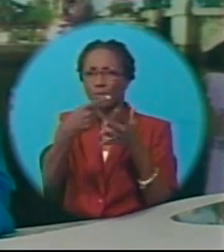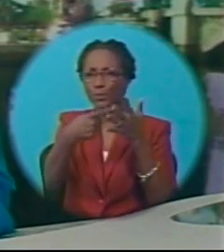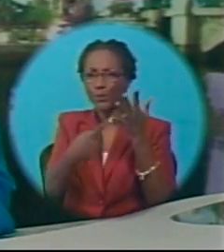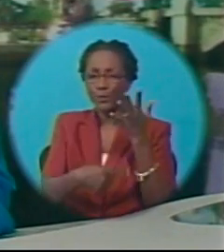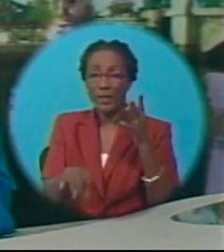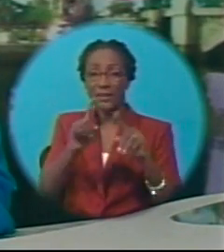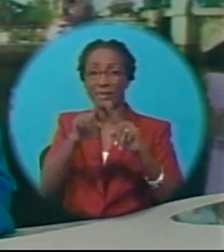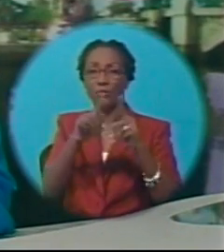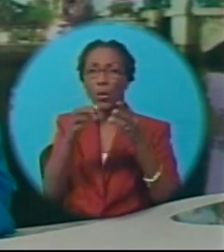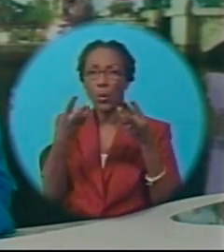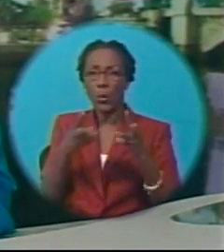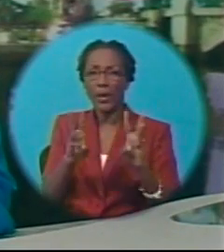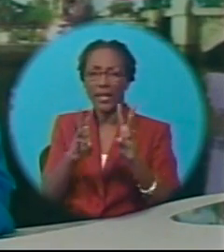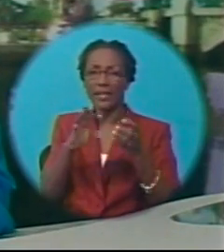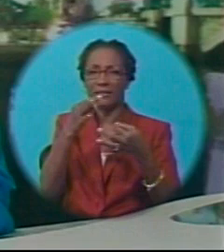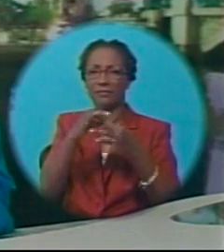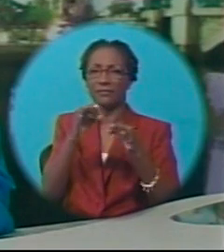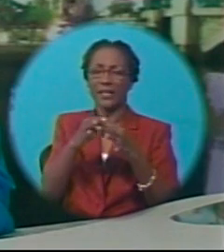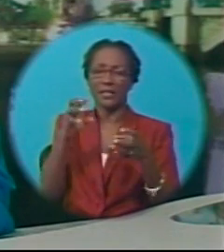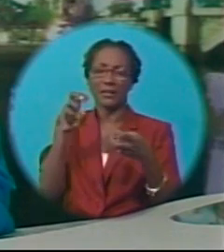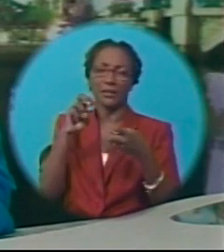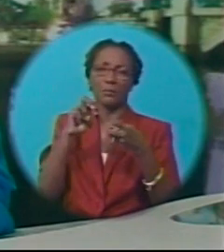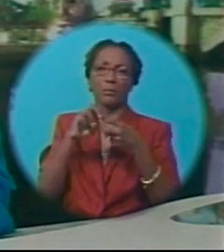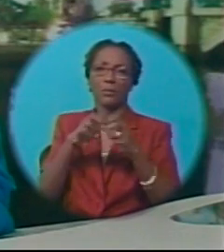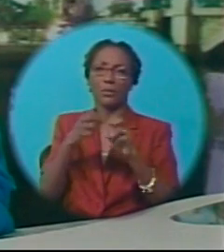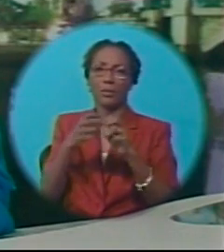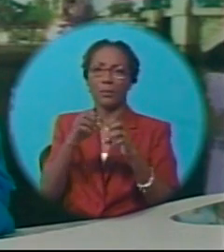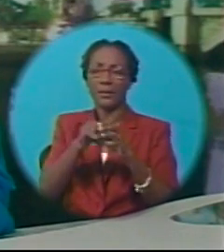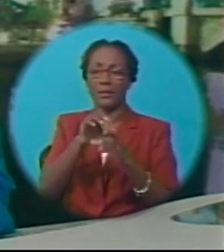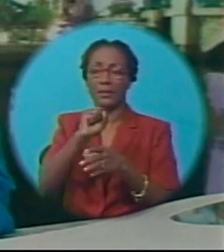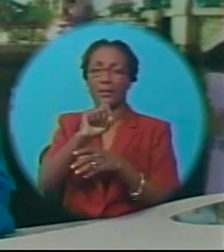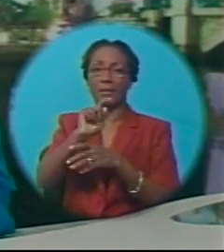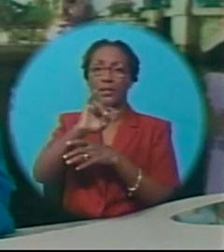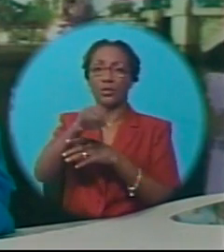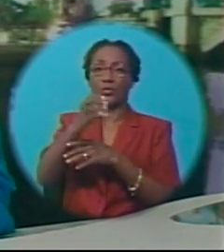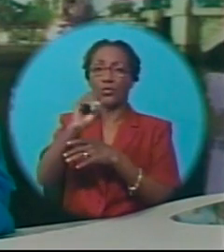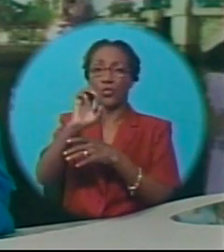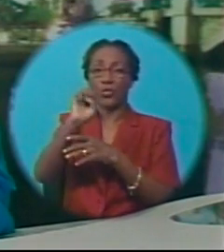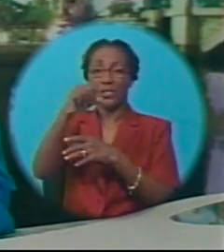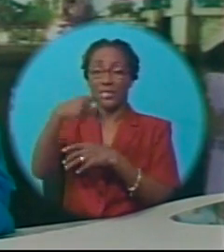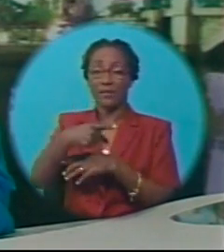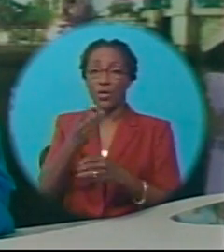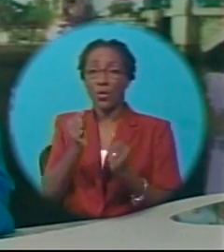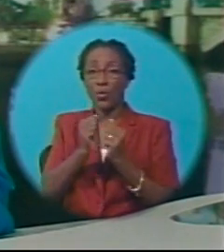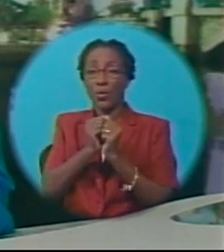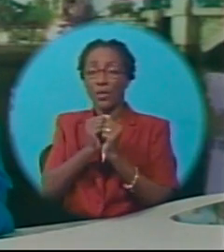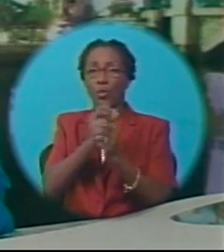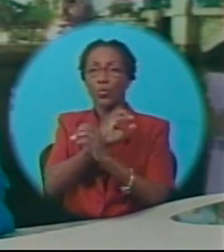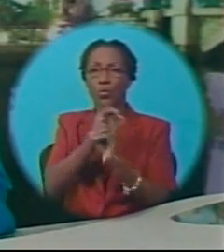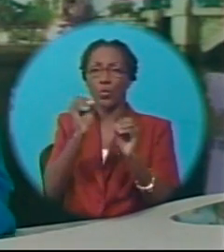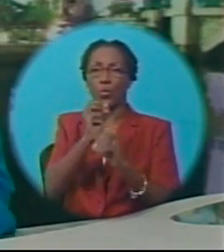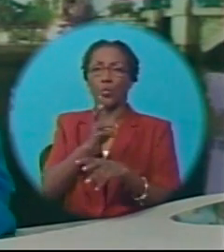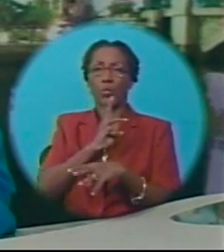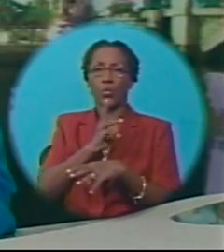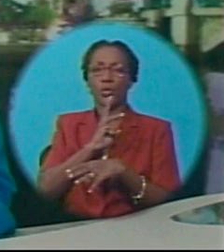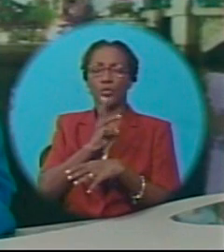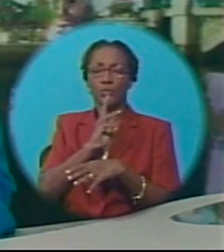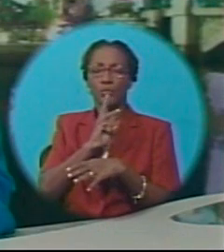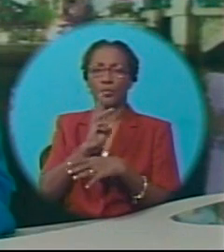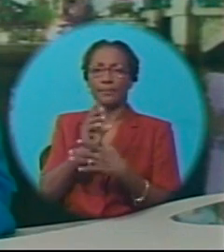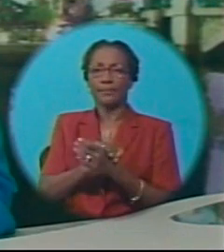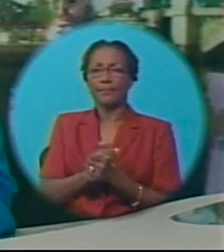St. Joseph and rural parishes across the island. A top BWA official reveals them on today's edition of